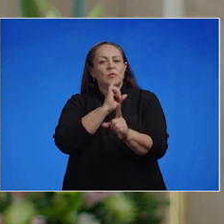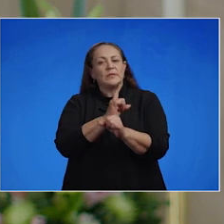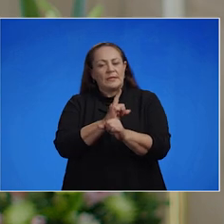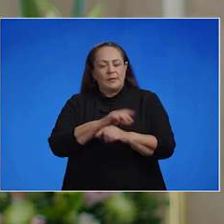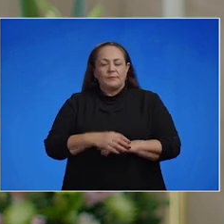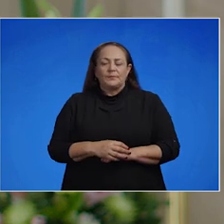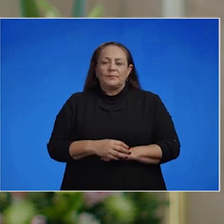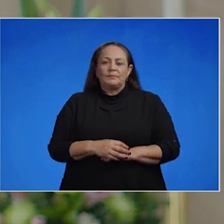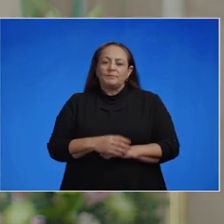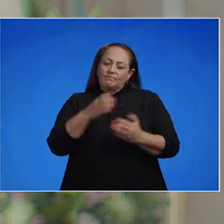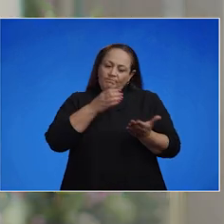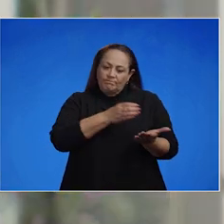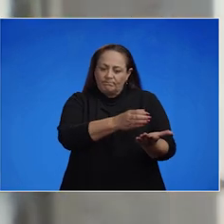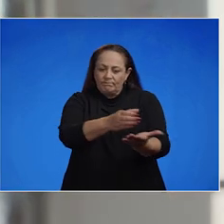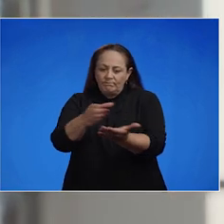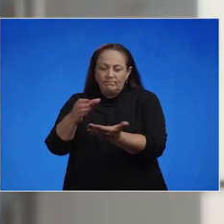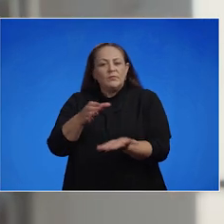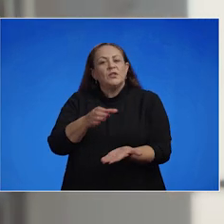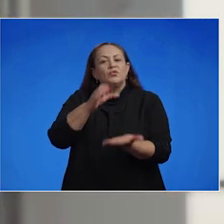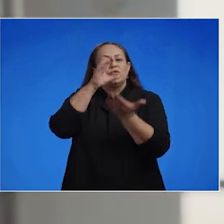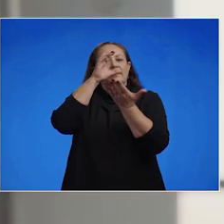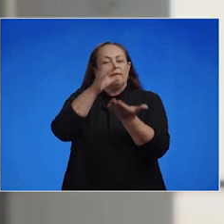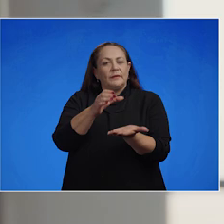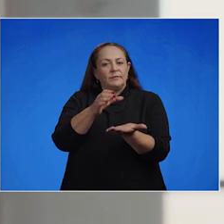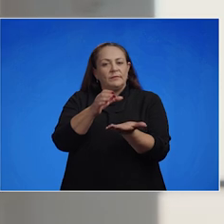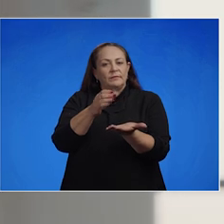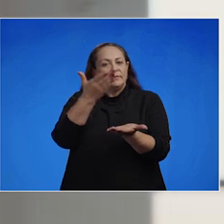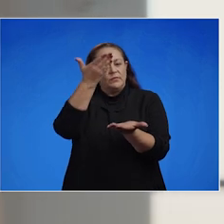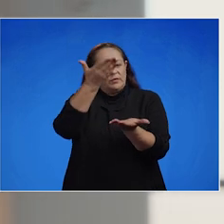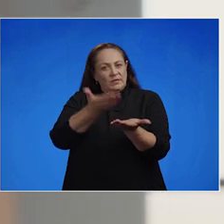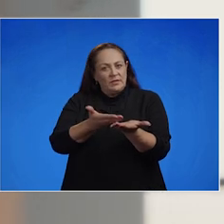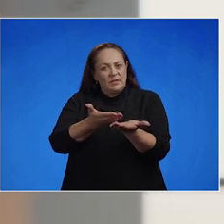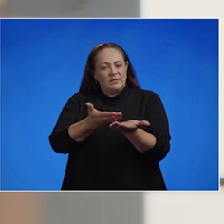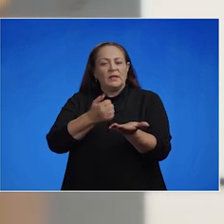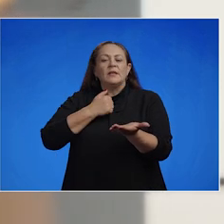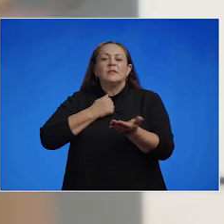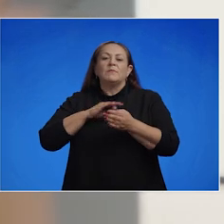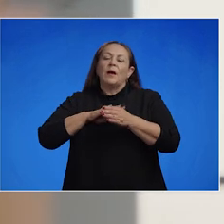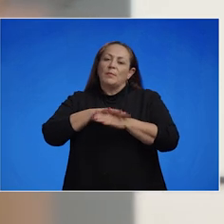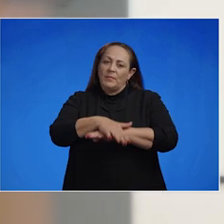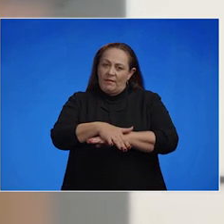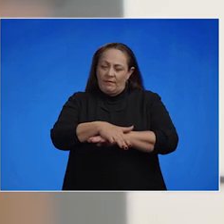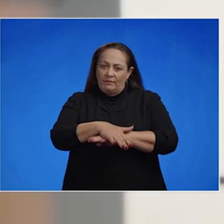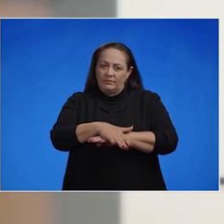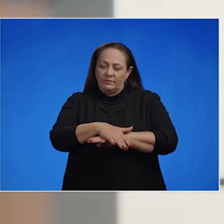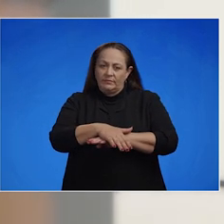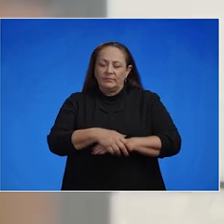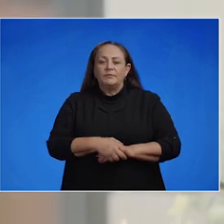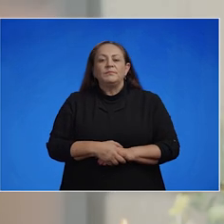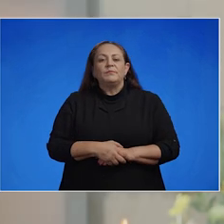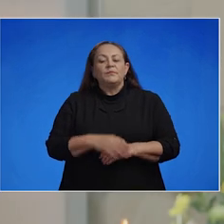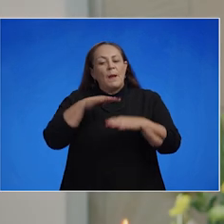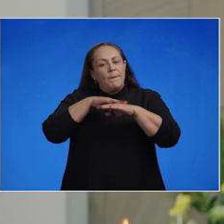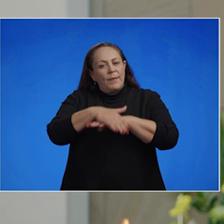disciples, saying, "Take this, all of you, and drink from it, for this is the chalice of my